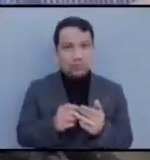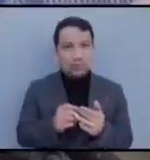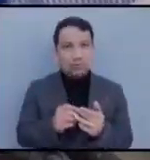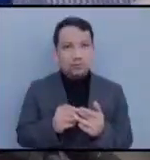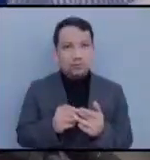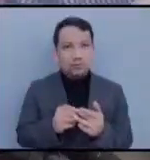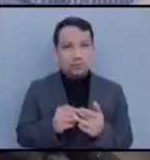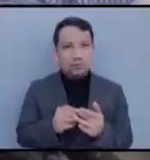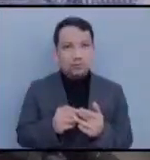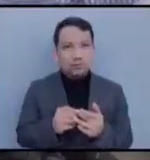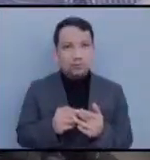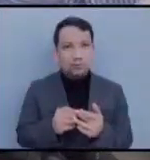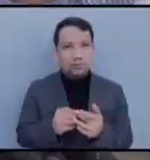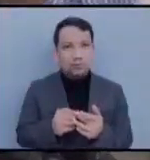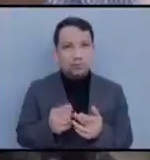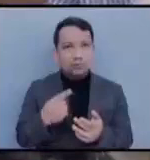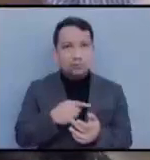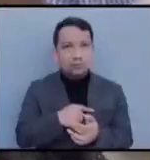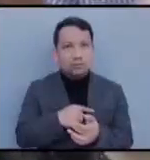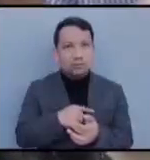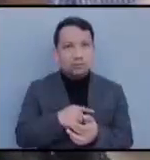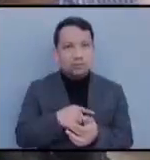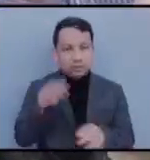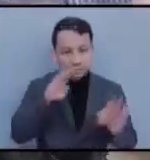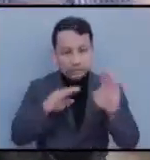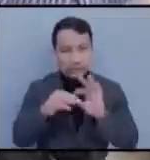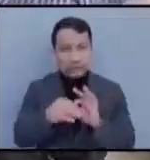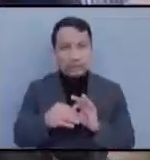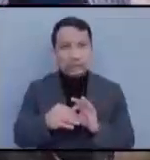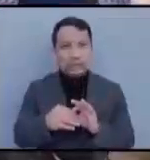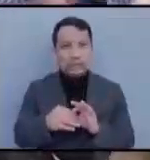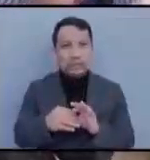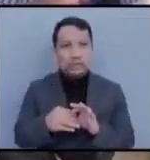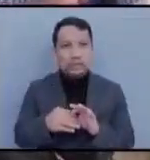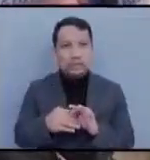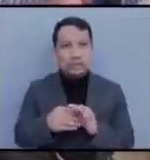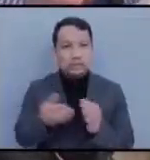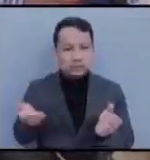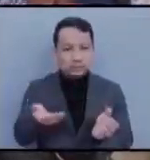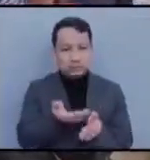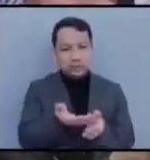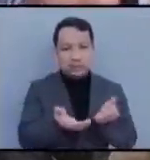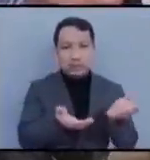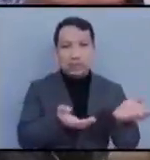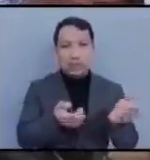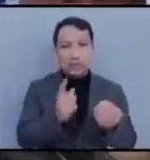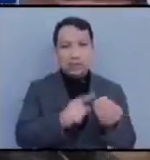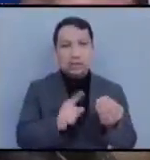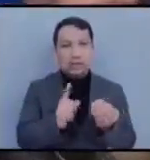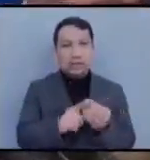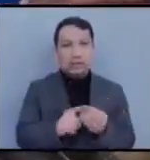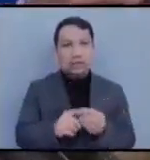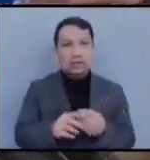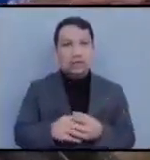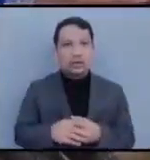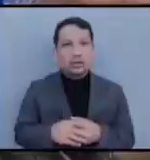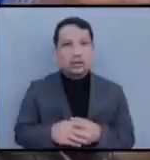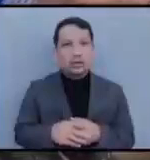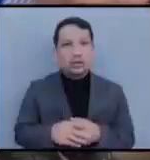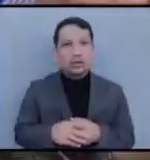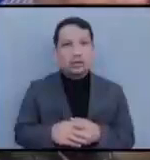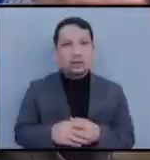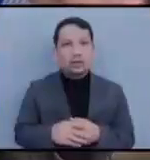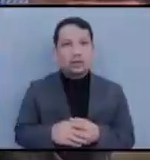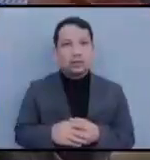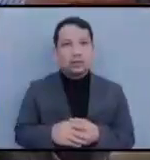you know the problem was with the transportation of last year of